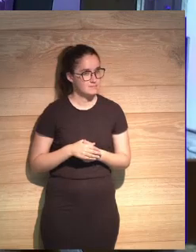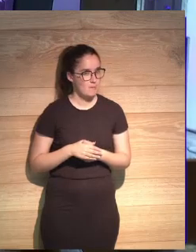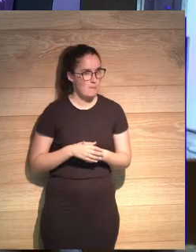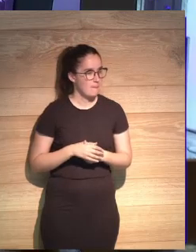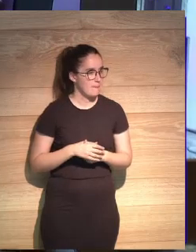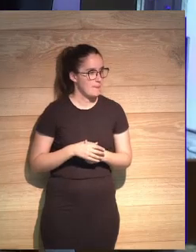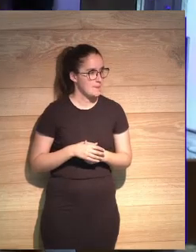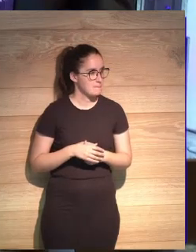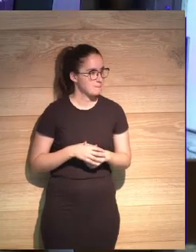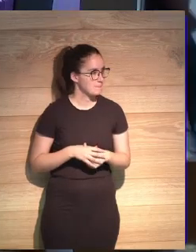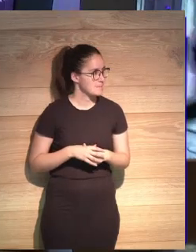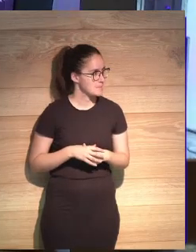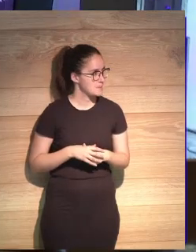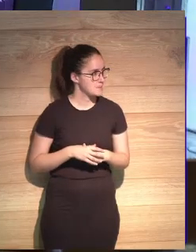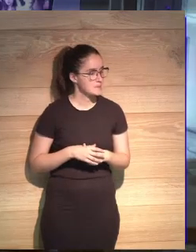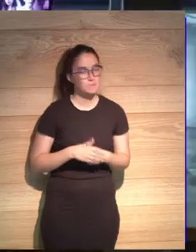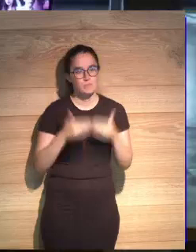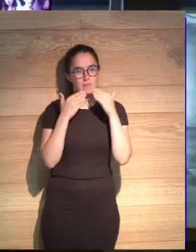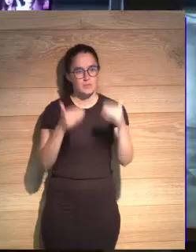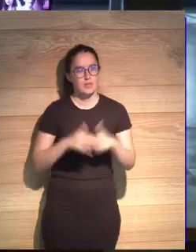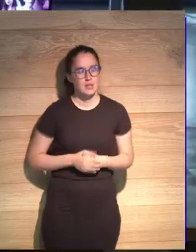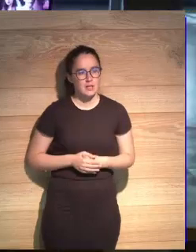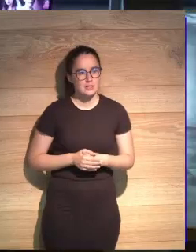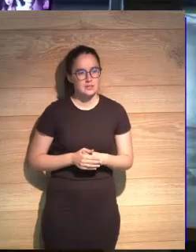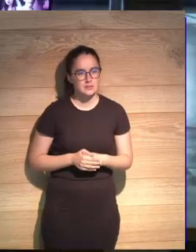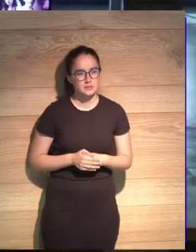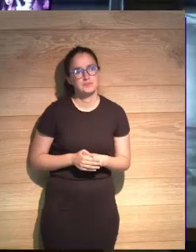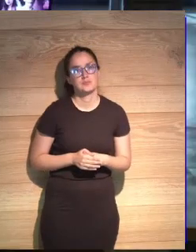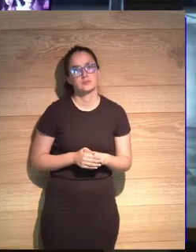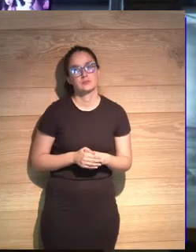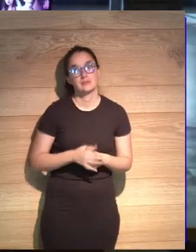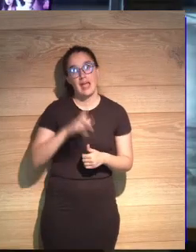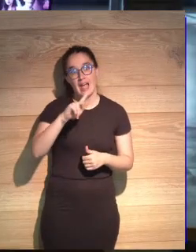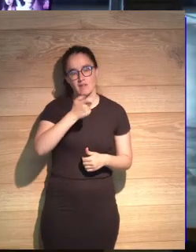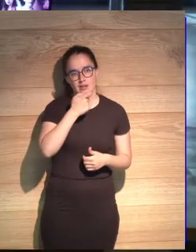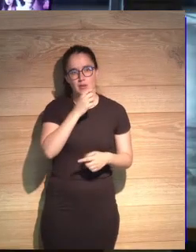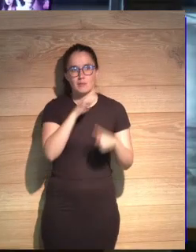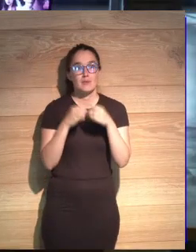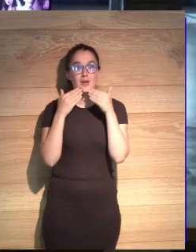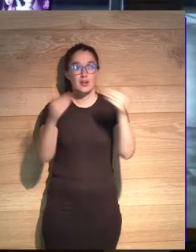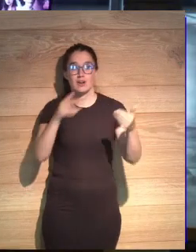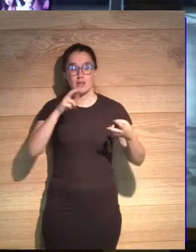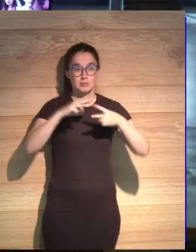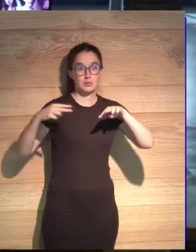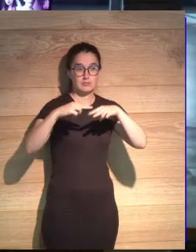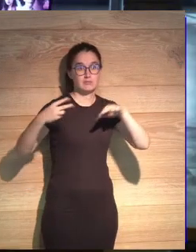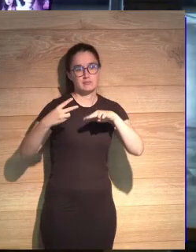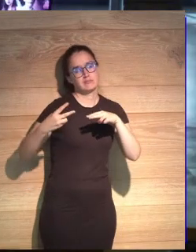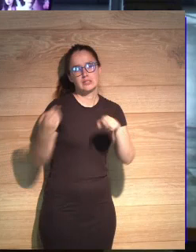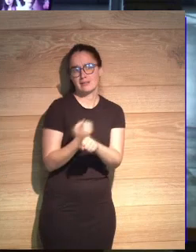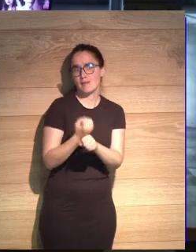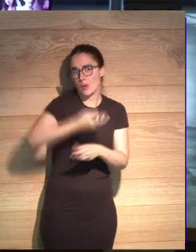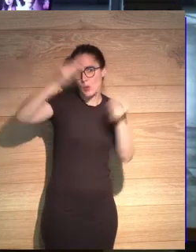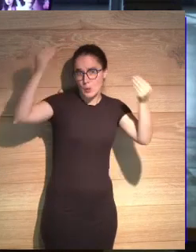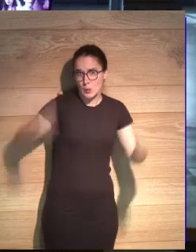We cannot hear without the microphone, though. Hello. So, first of all, thank you very much to the translators who've been doing an amazing